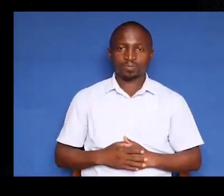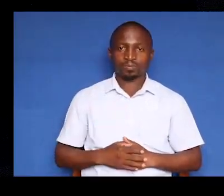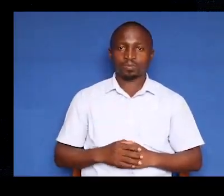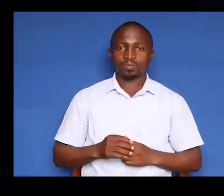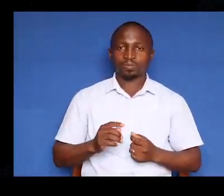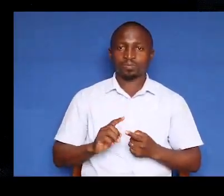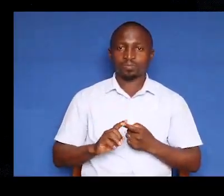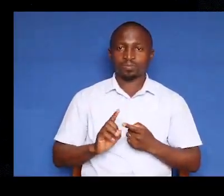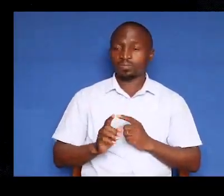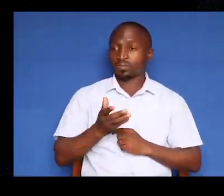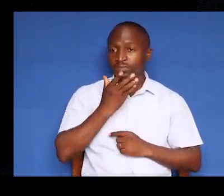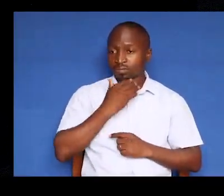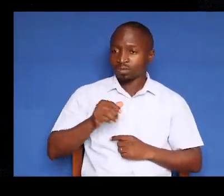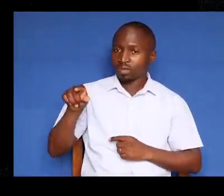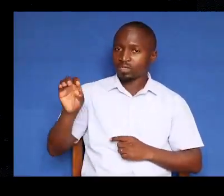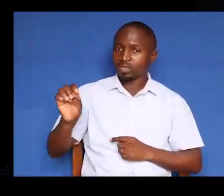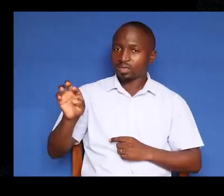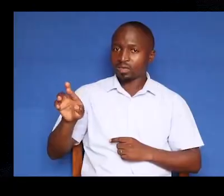While Mr.